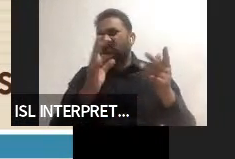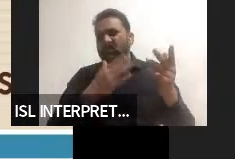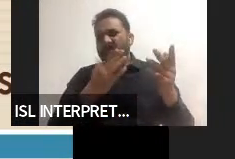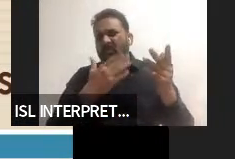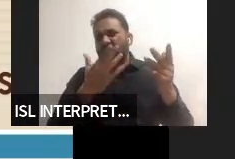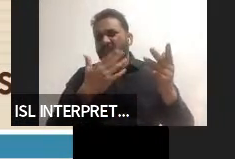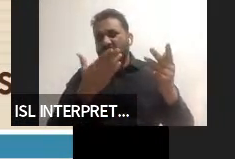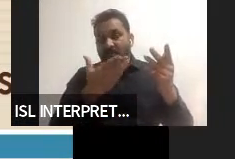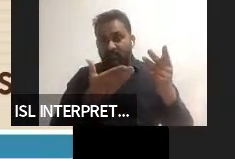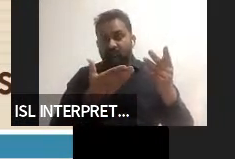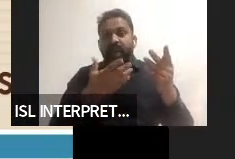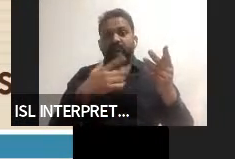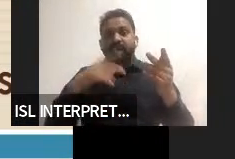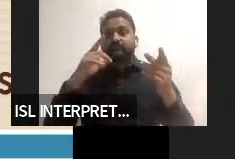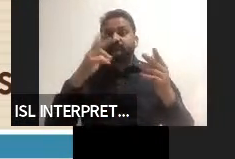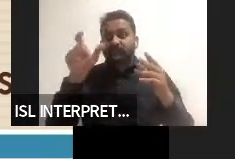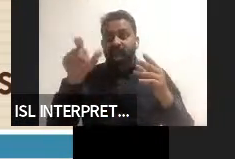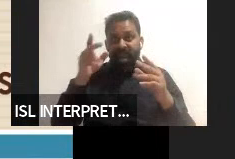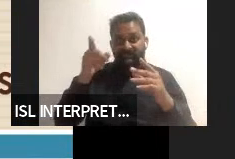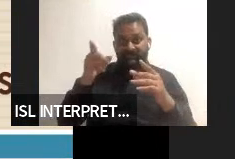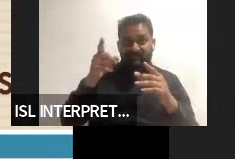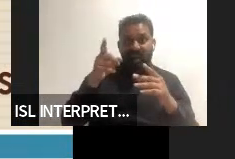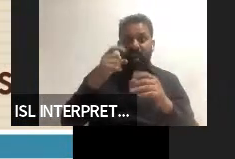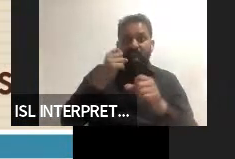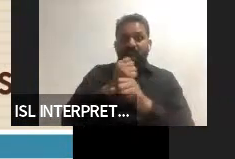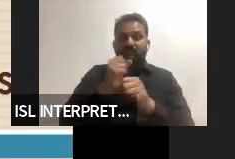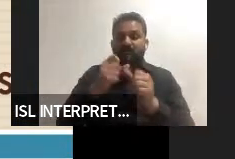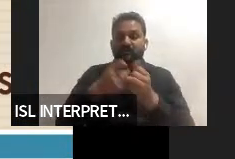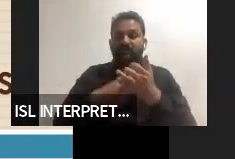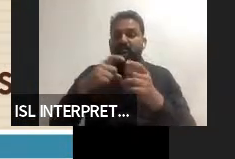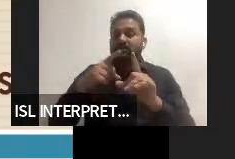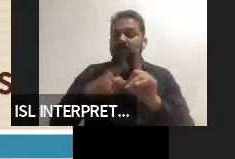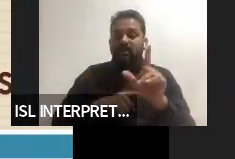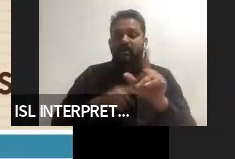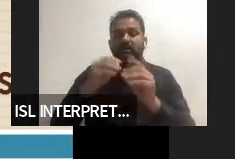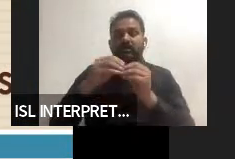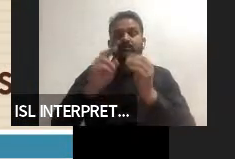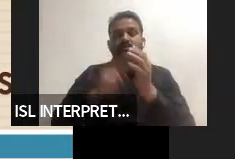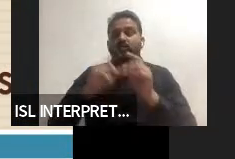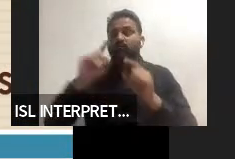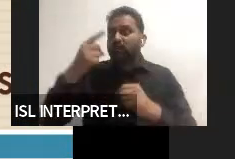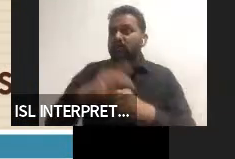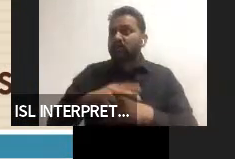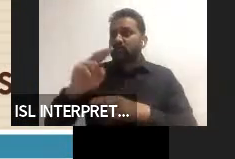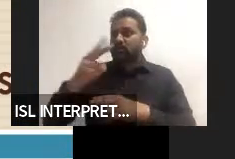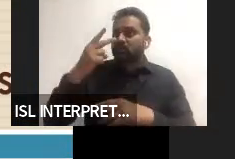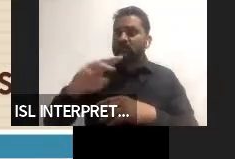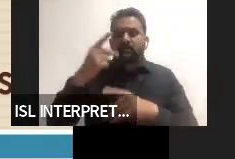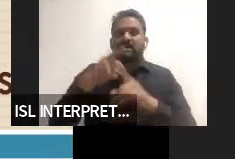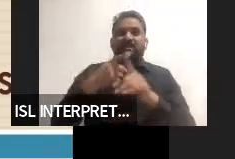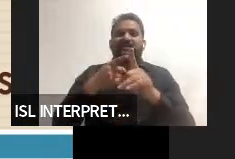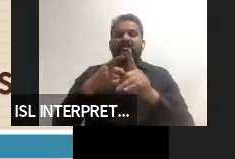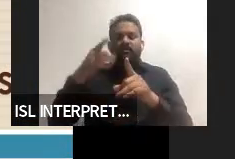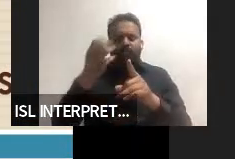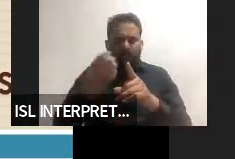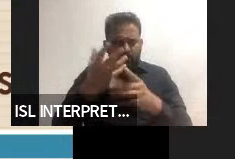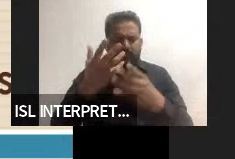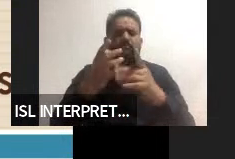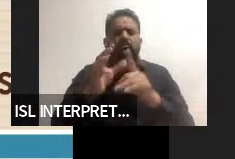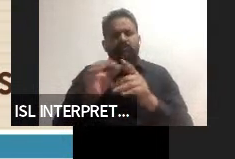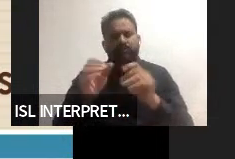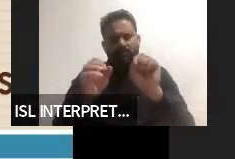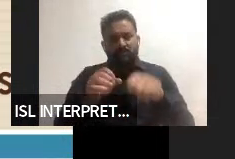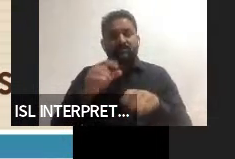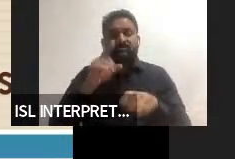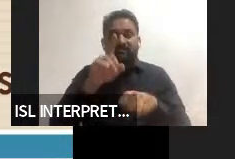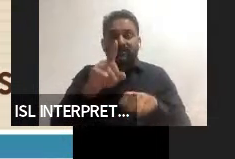So when you are referring to him, you cannot say Gary Bond 1, Gary Bond 2, Gary Bond 3. Yes, you can do that. But give